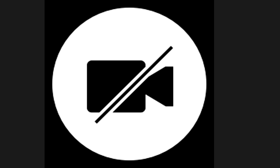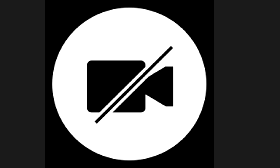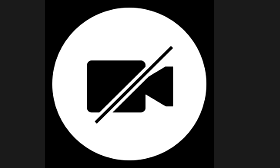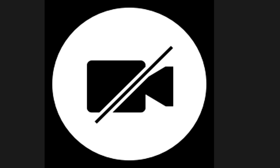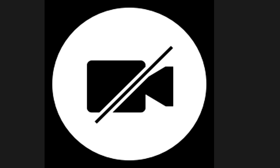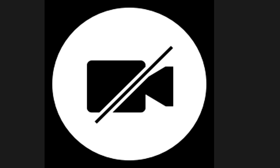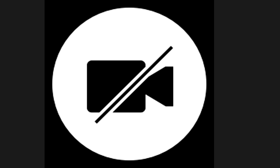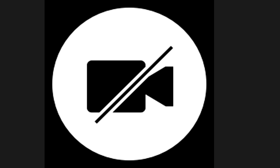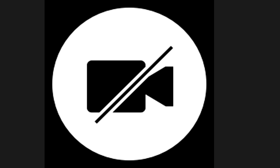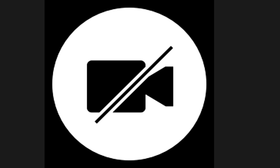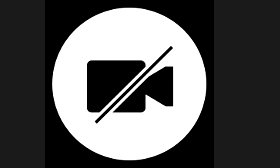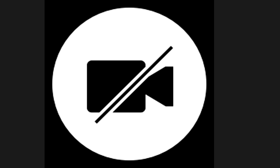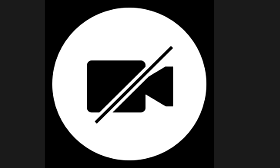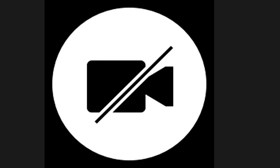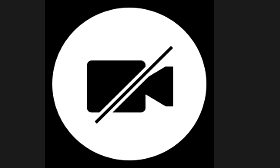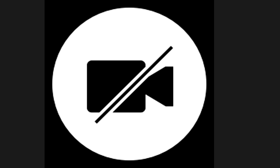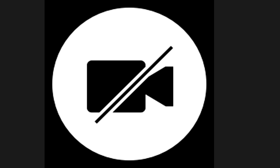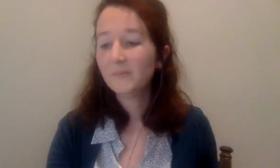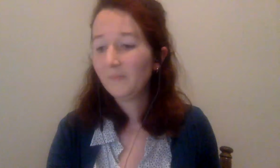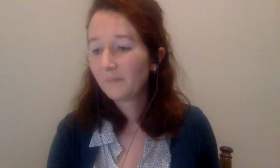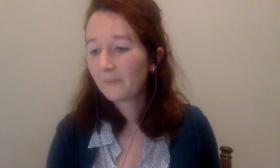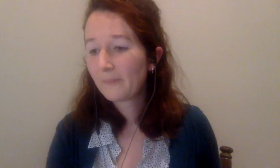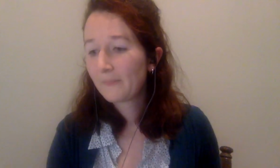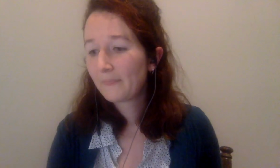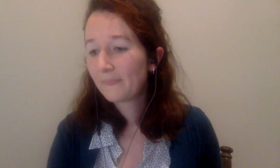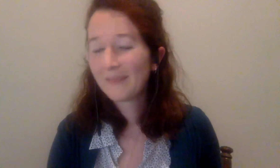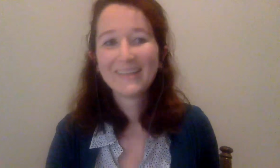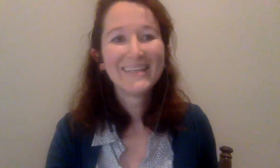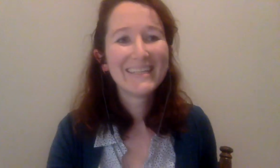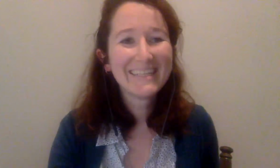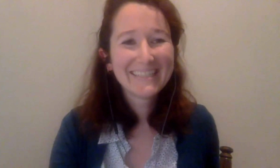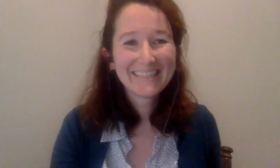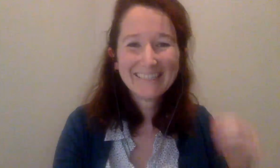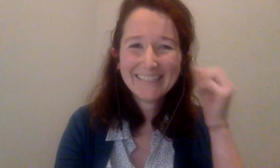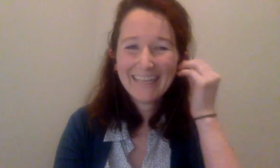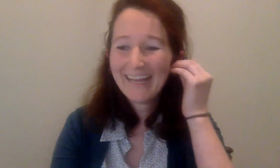Oh, even shorten the word. You can't see me gesturing, but anyway.